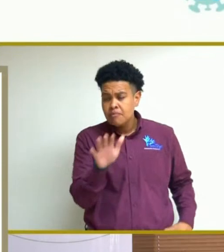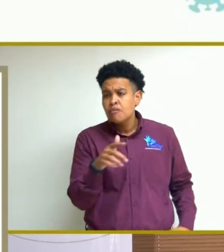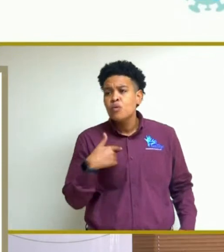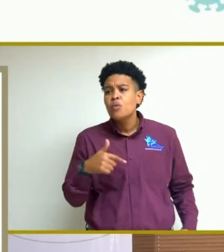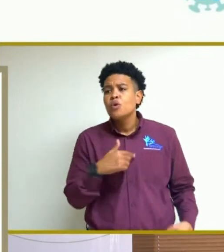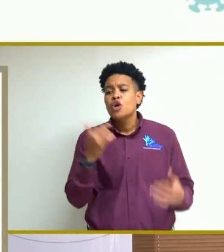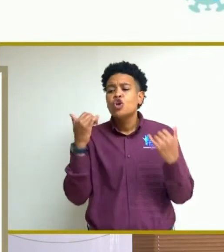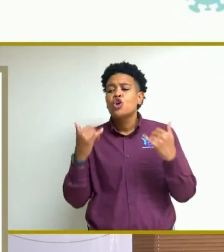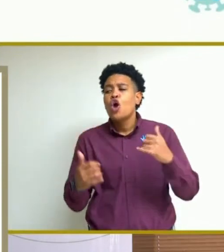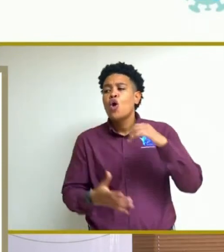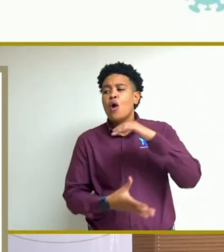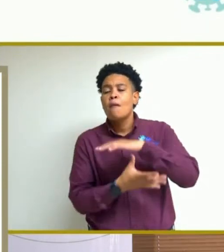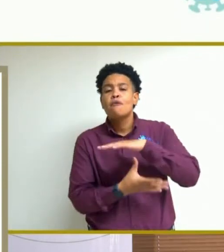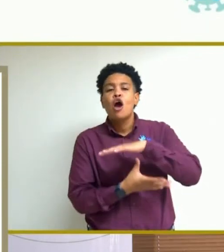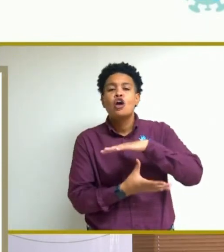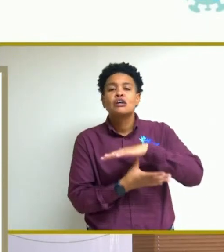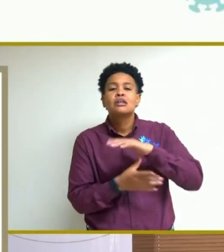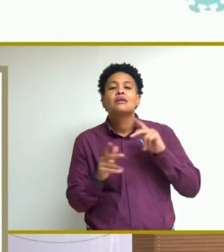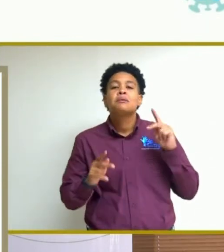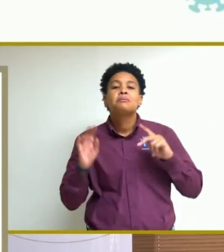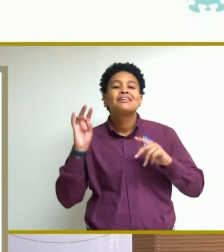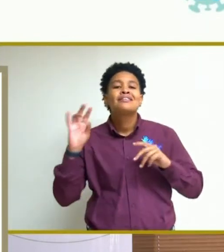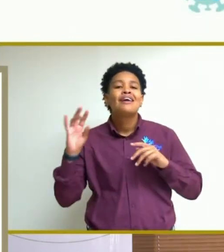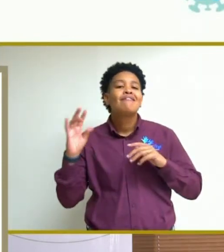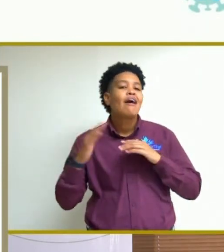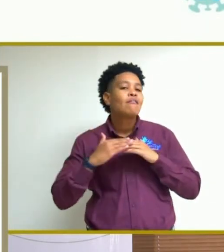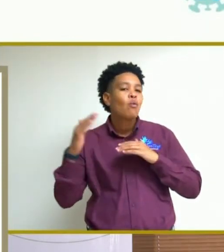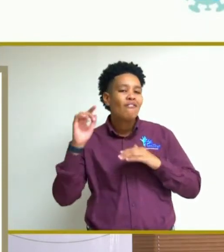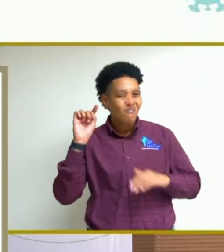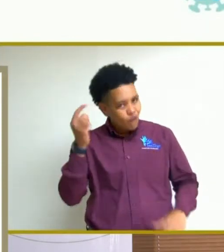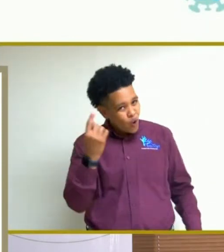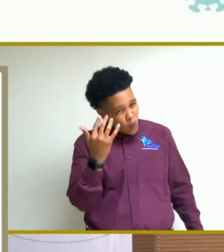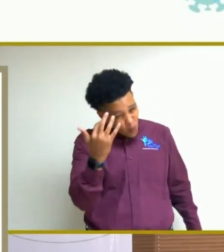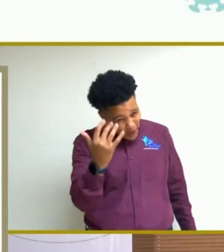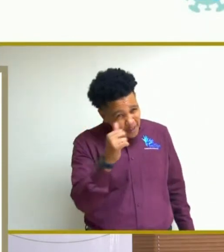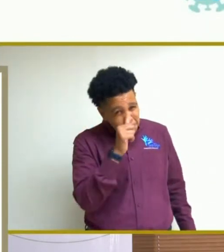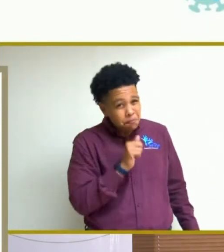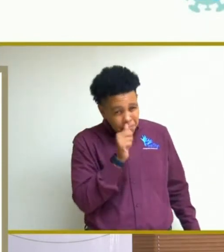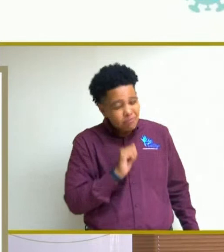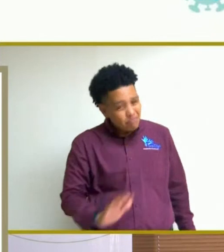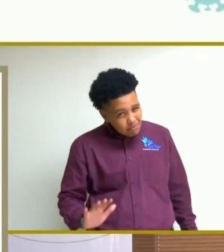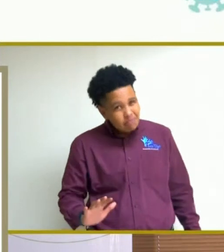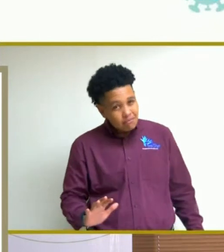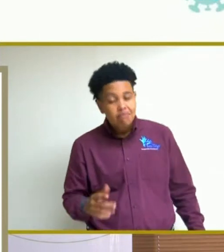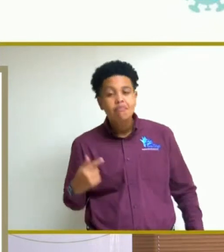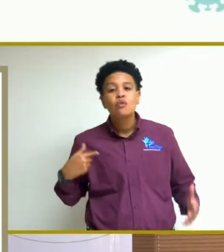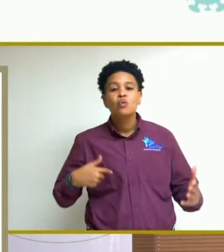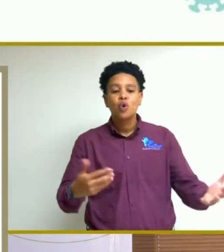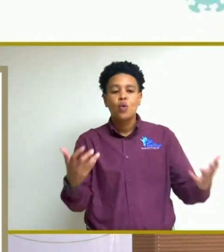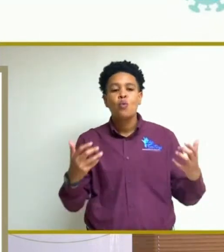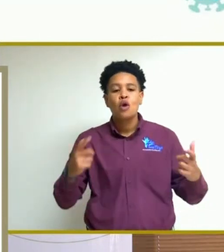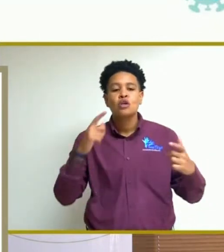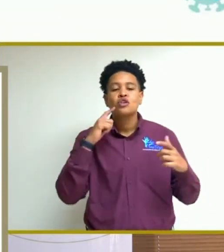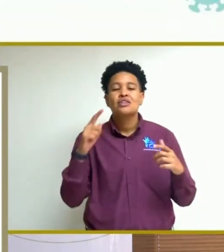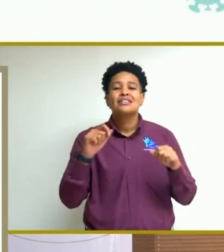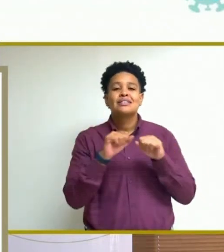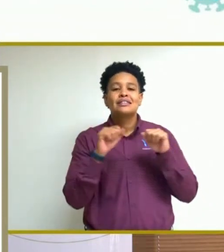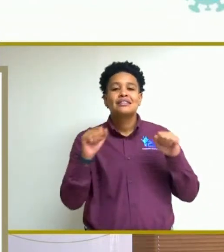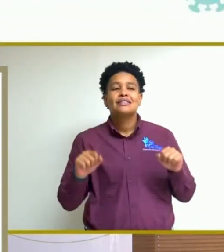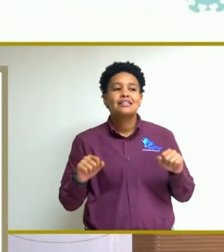now prioritizing persons 75 years and over, and we want to unclog the